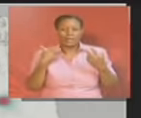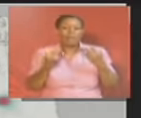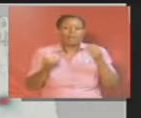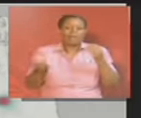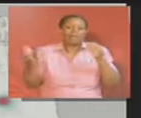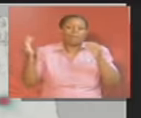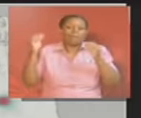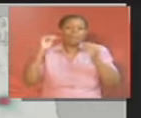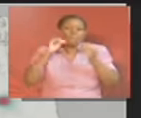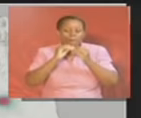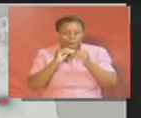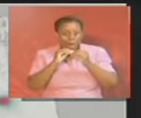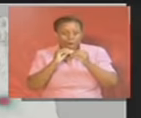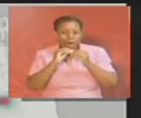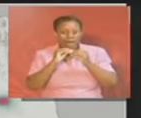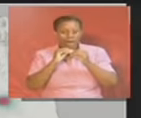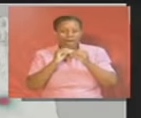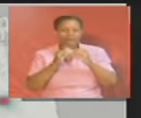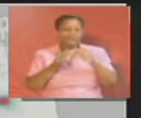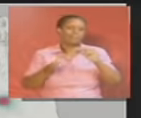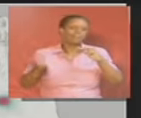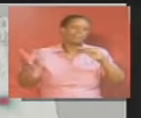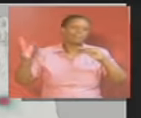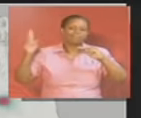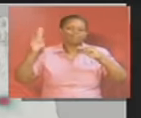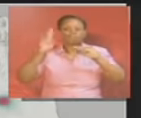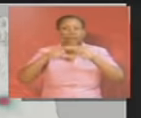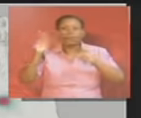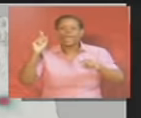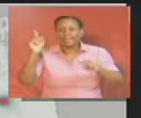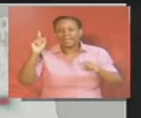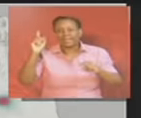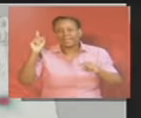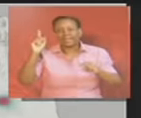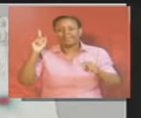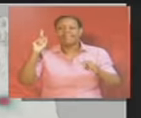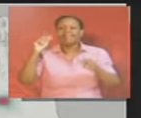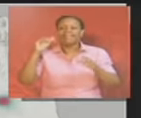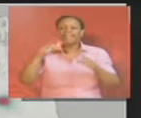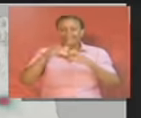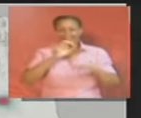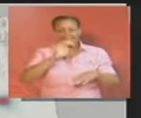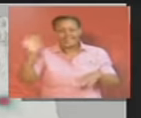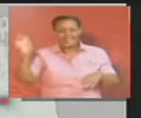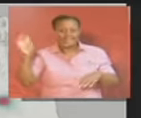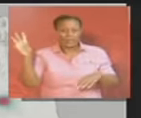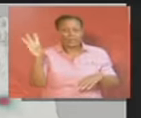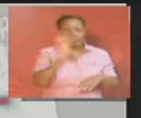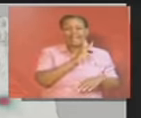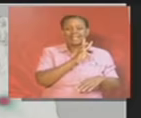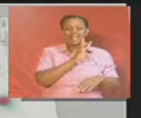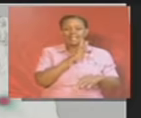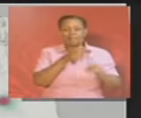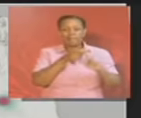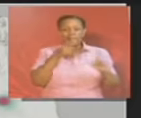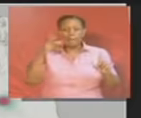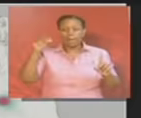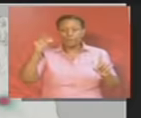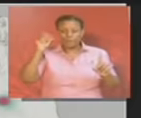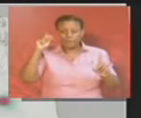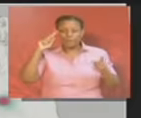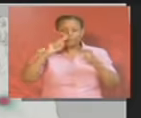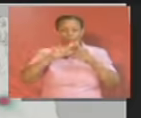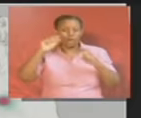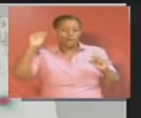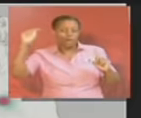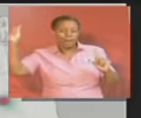concentration along the east-west corridor. Of course, other areas are also mentioned, also identifiable, such as in Central